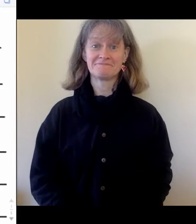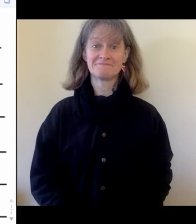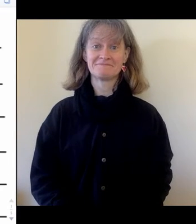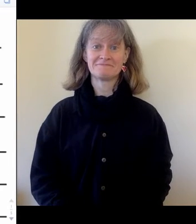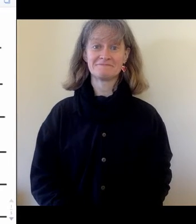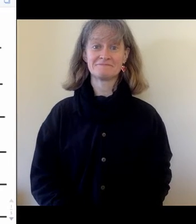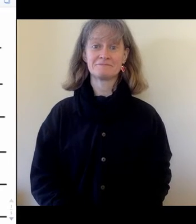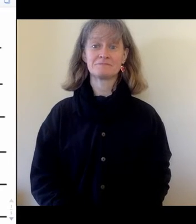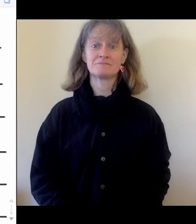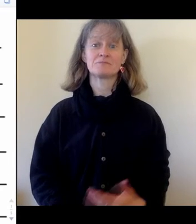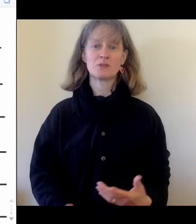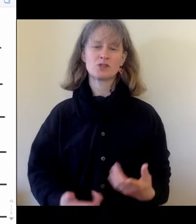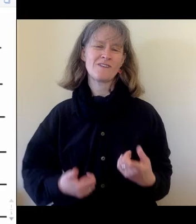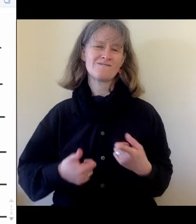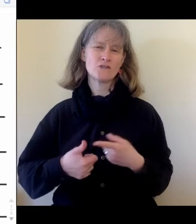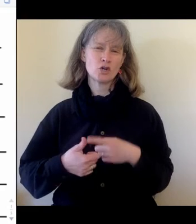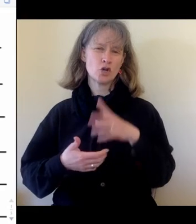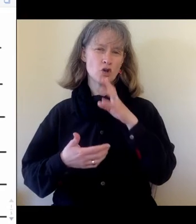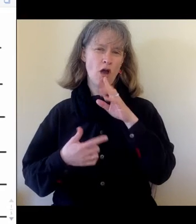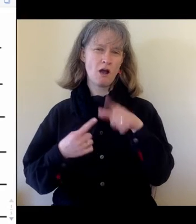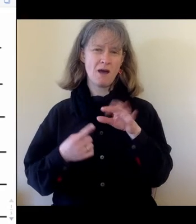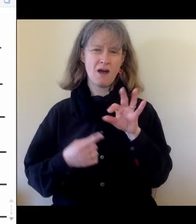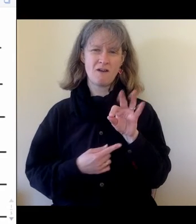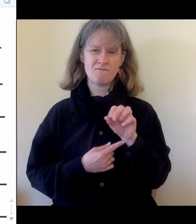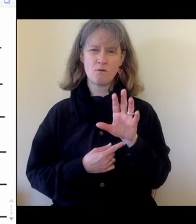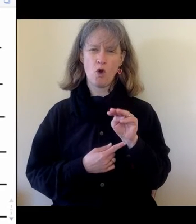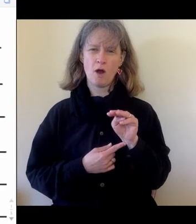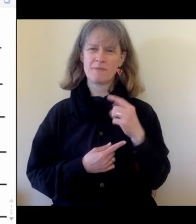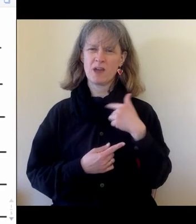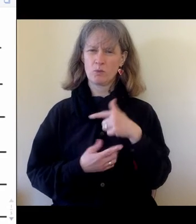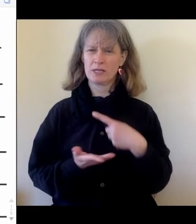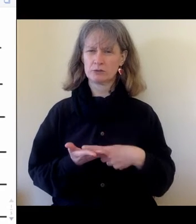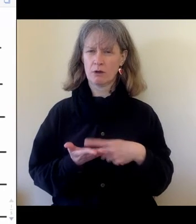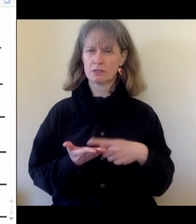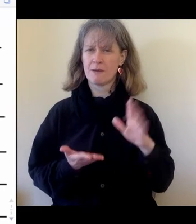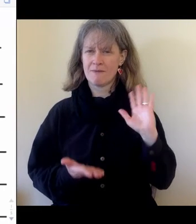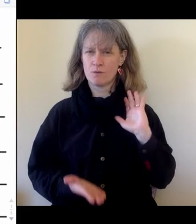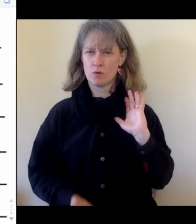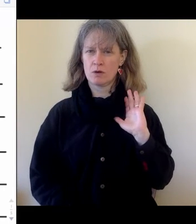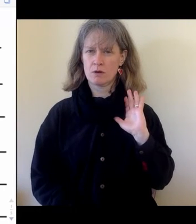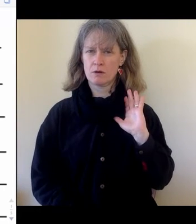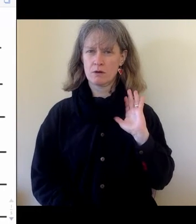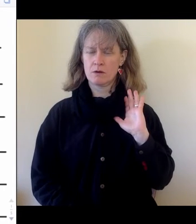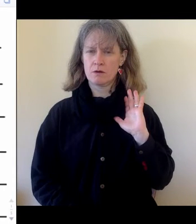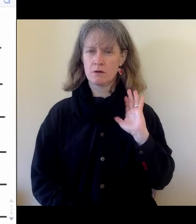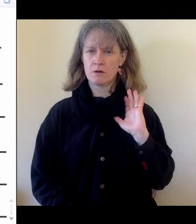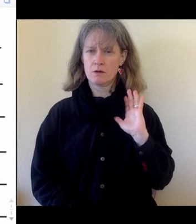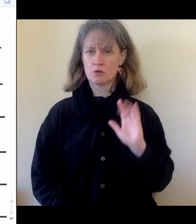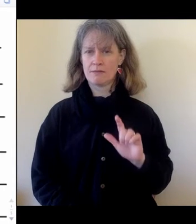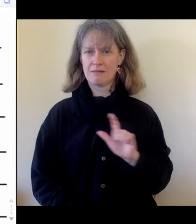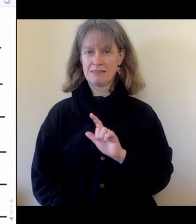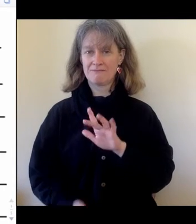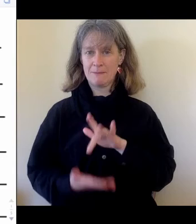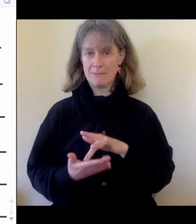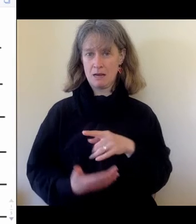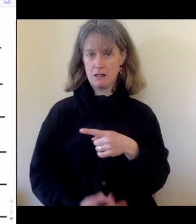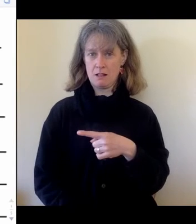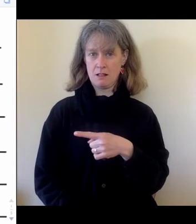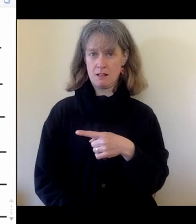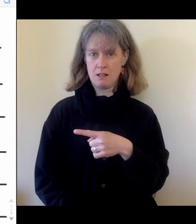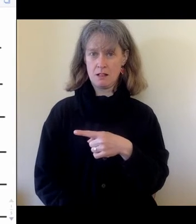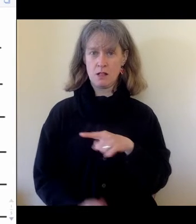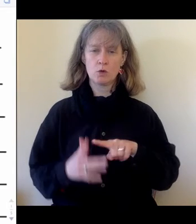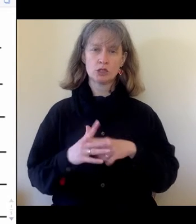So first, let's talk about a form we've talked about before. So in the left middle, we're going to start